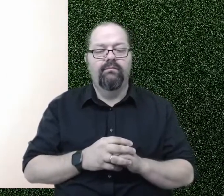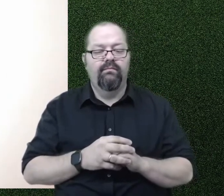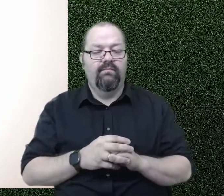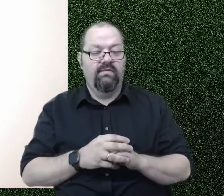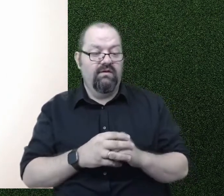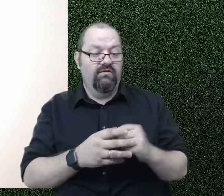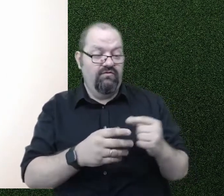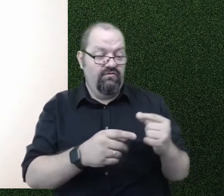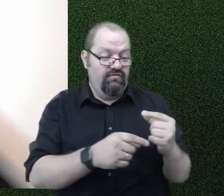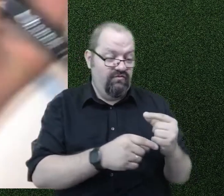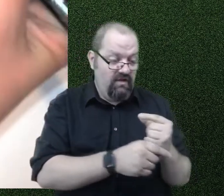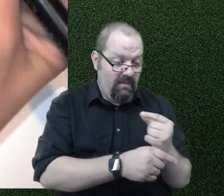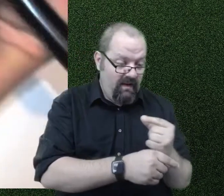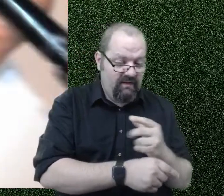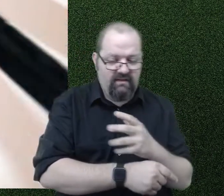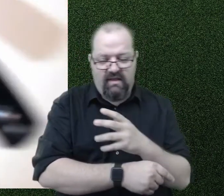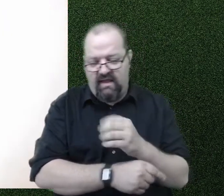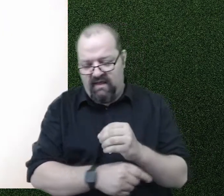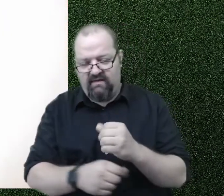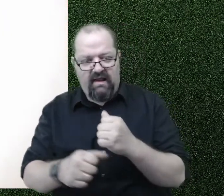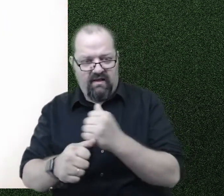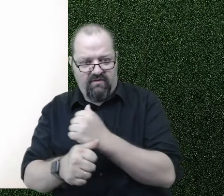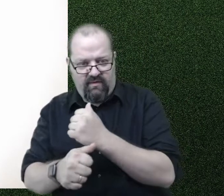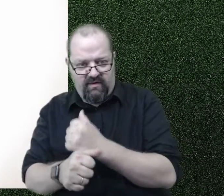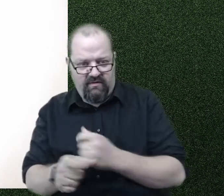geometrically and algebraically.